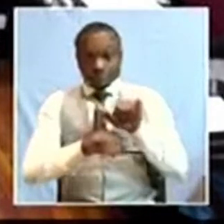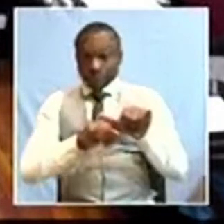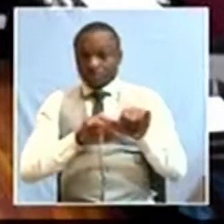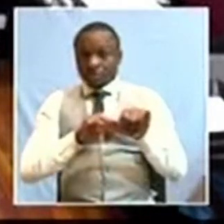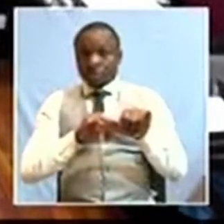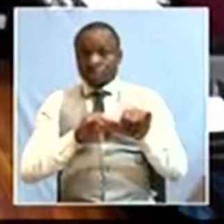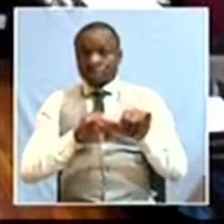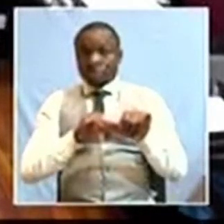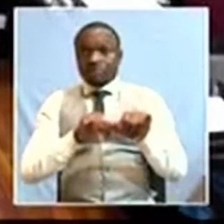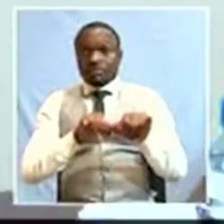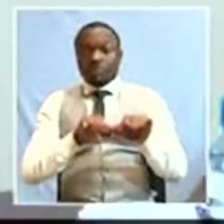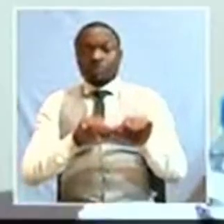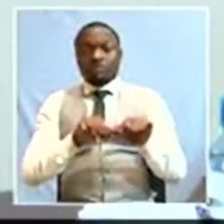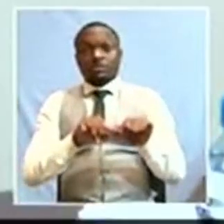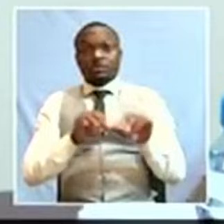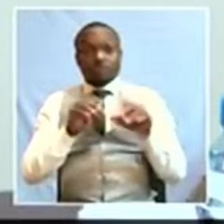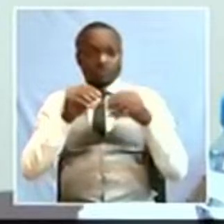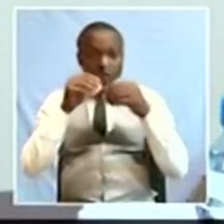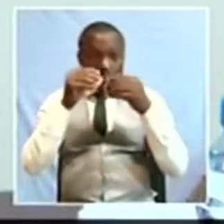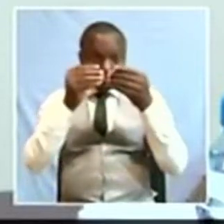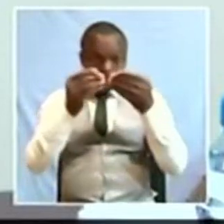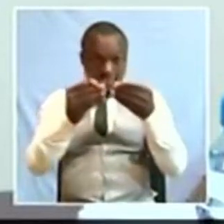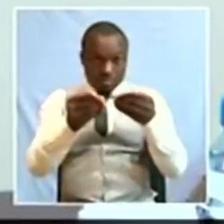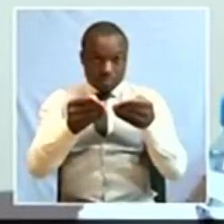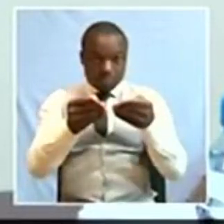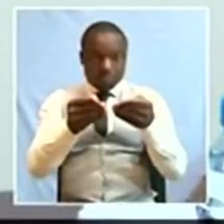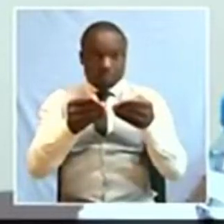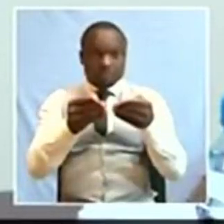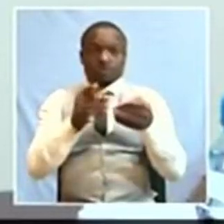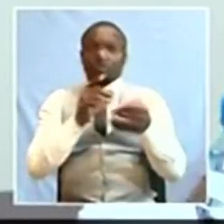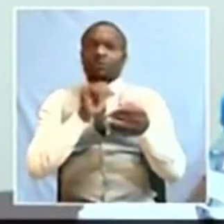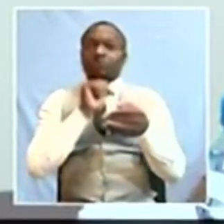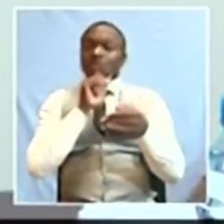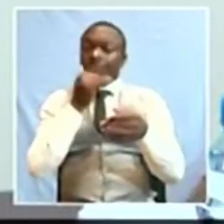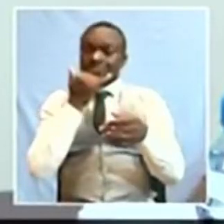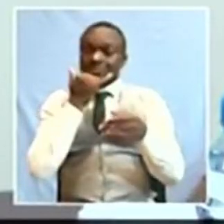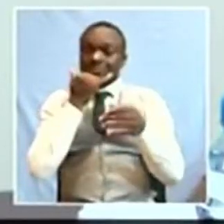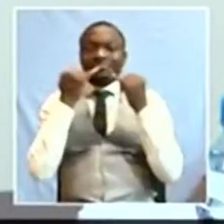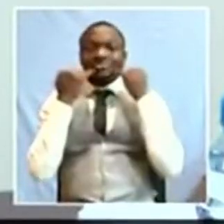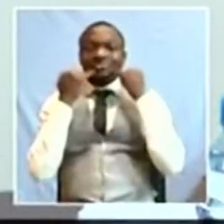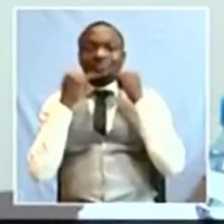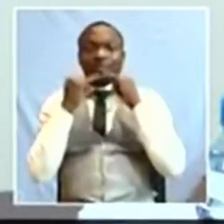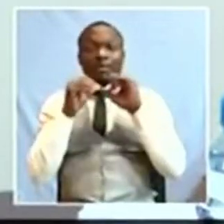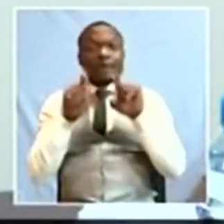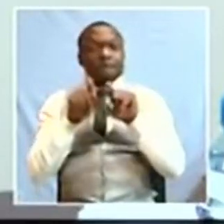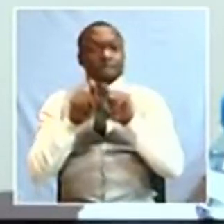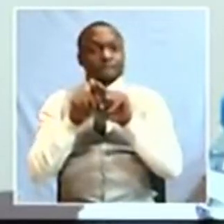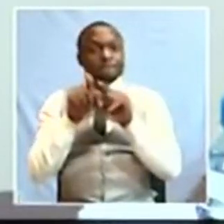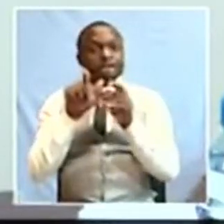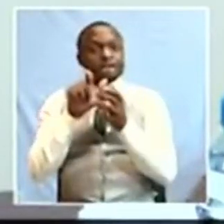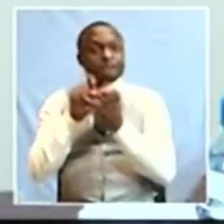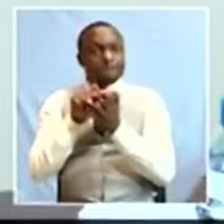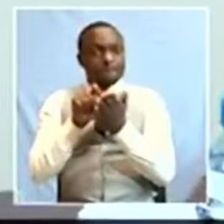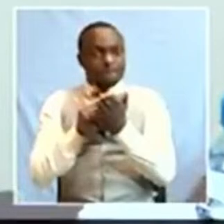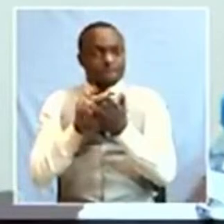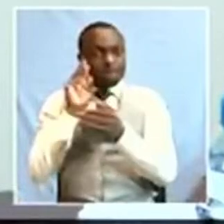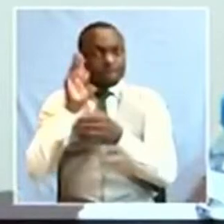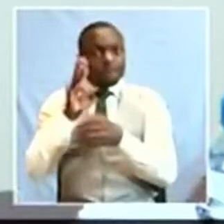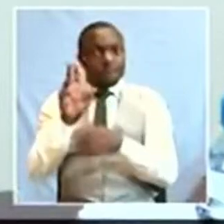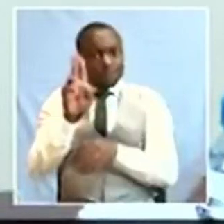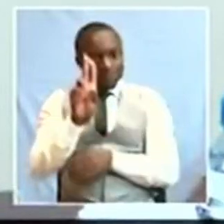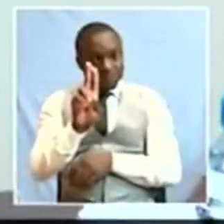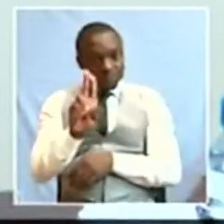mislead or give untrue information, the same Cap 12 can be used against